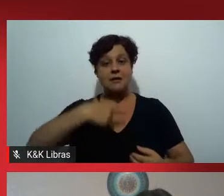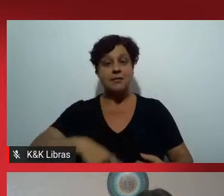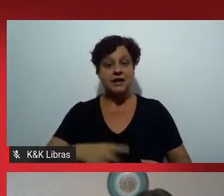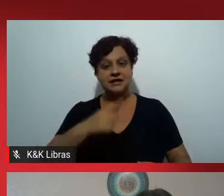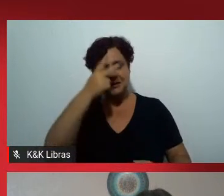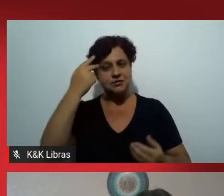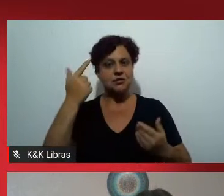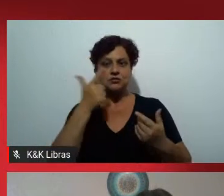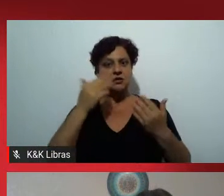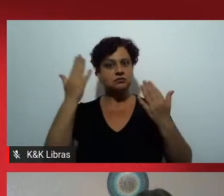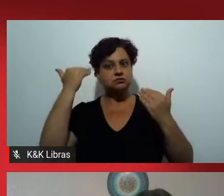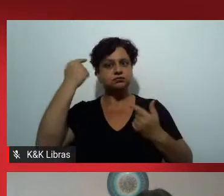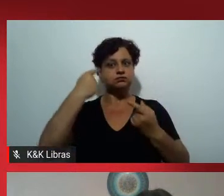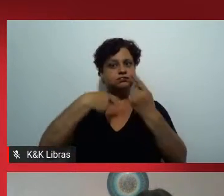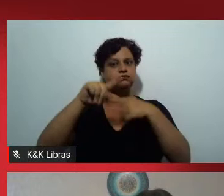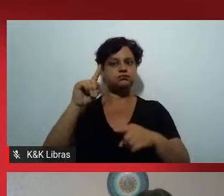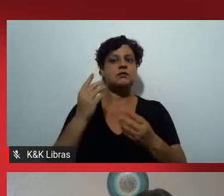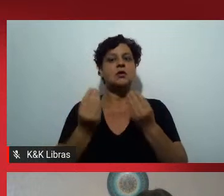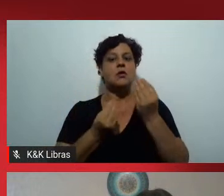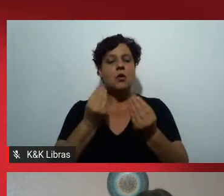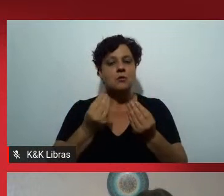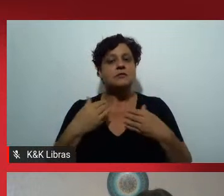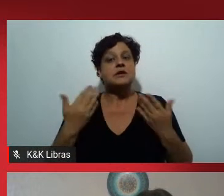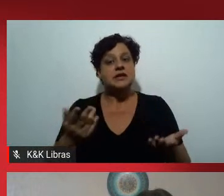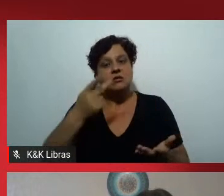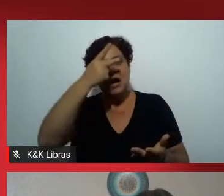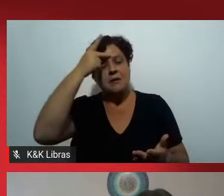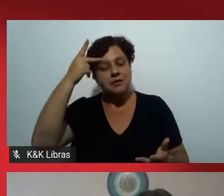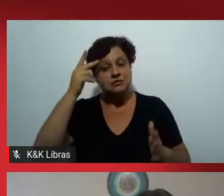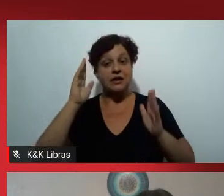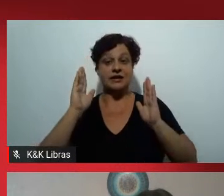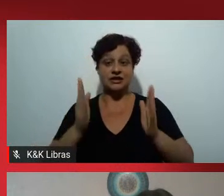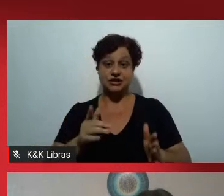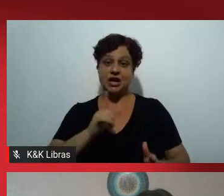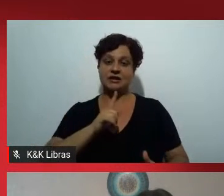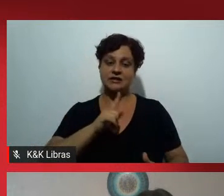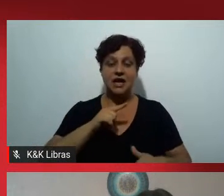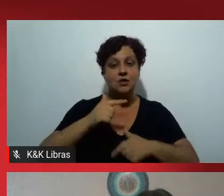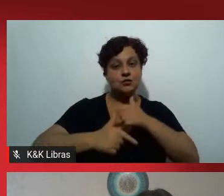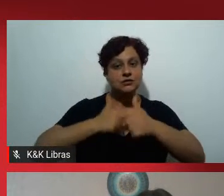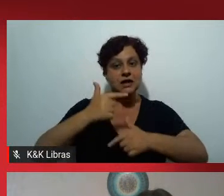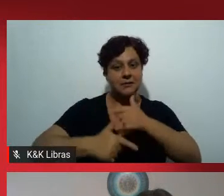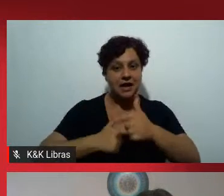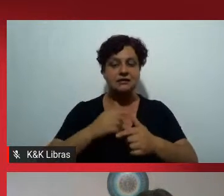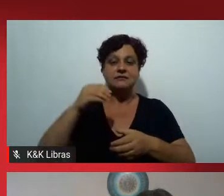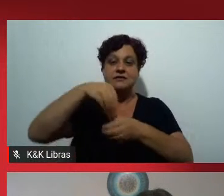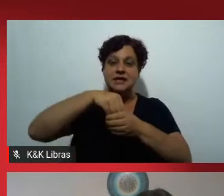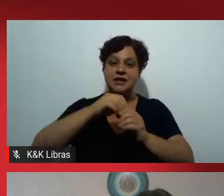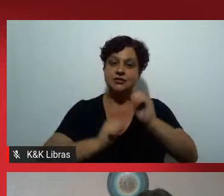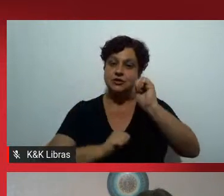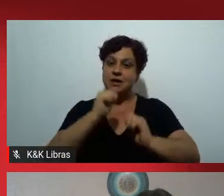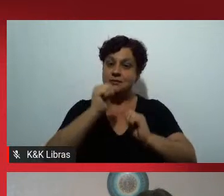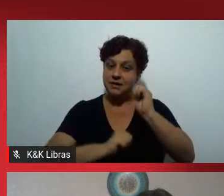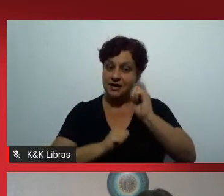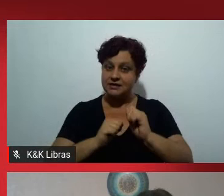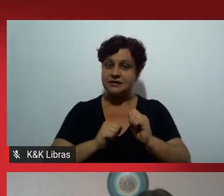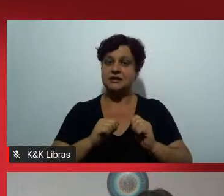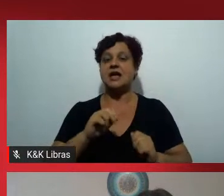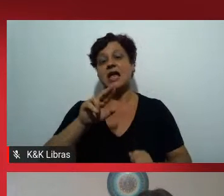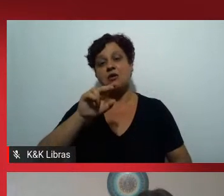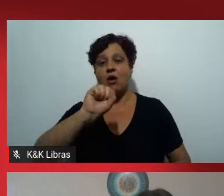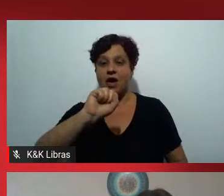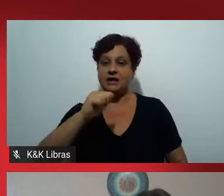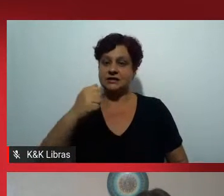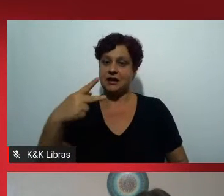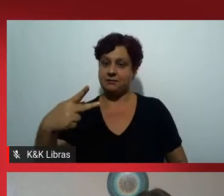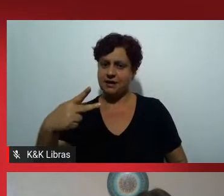So someone already has a job at an organization, at a company like SAP, and someone says, hey, she would be